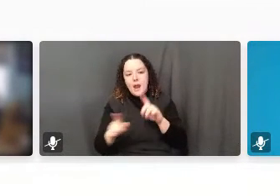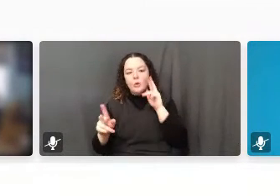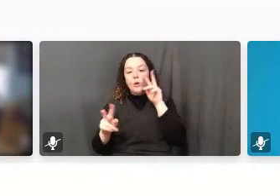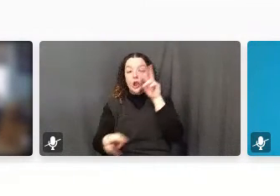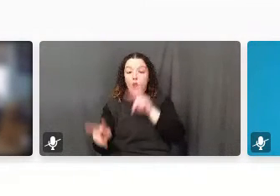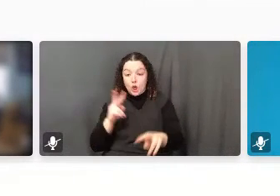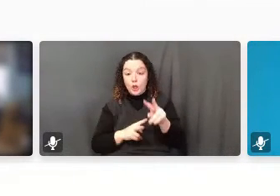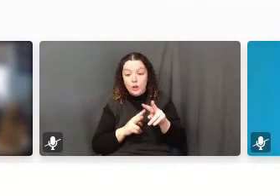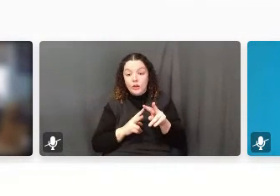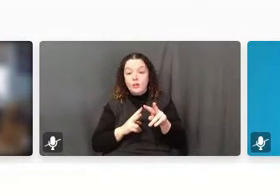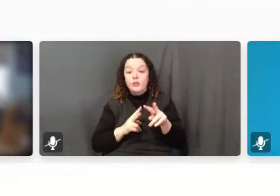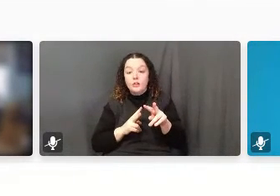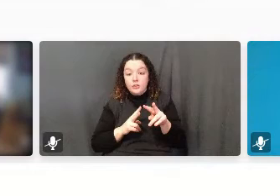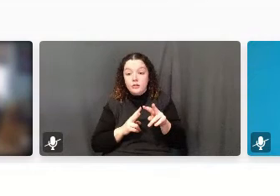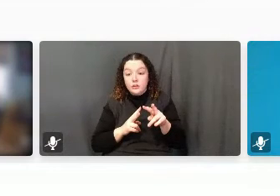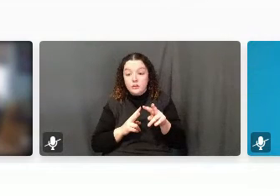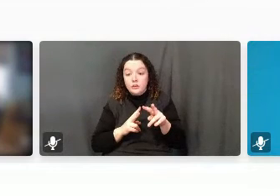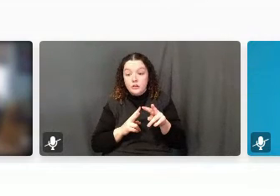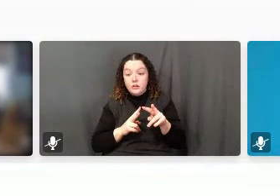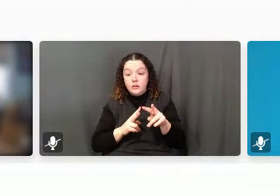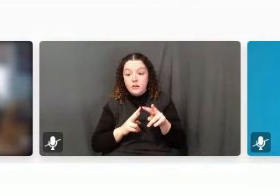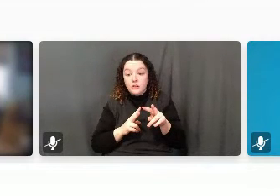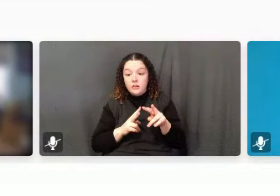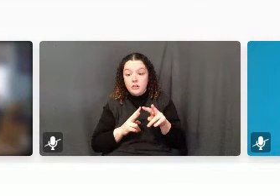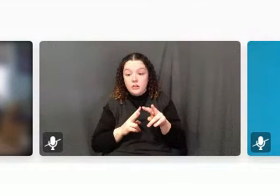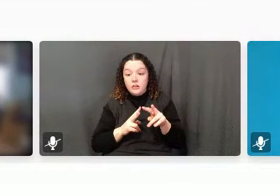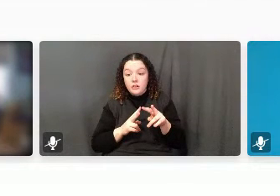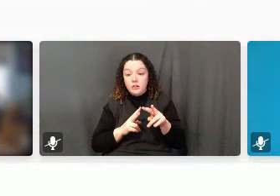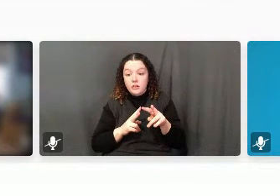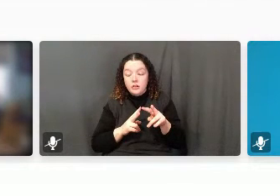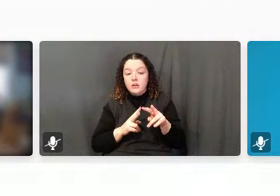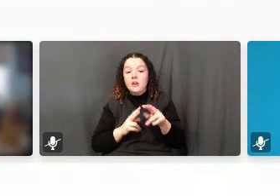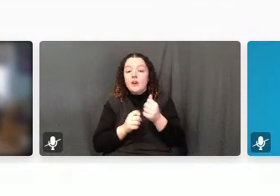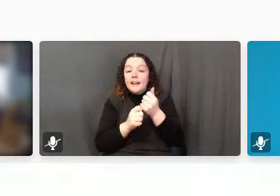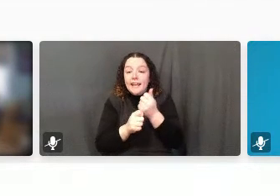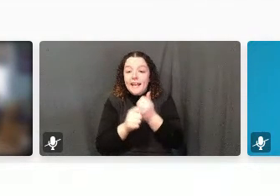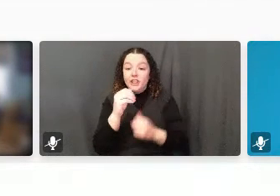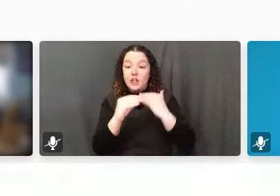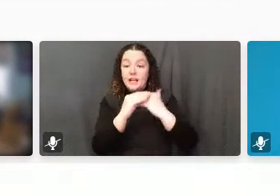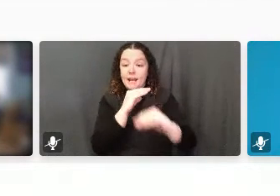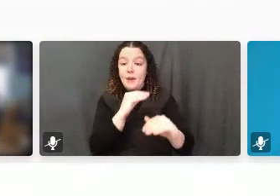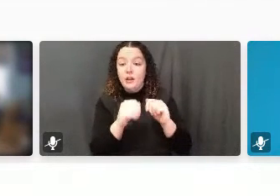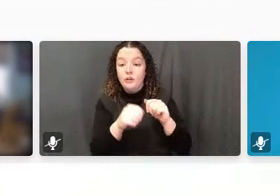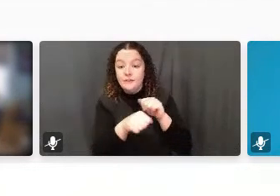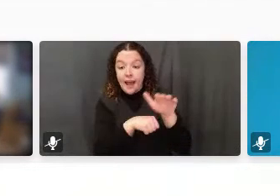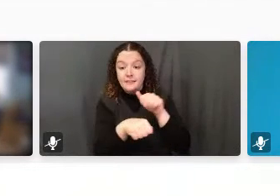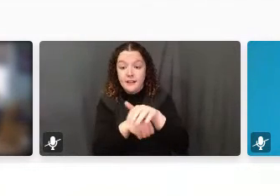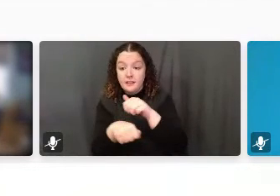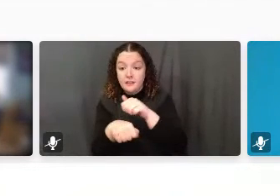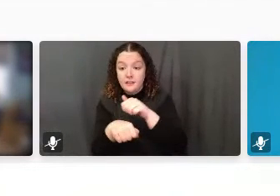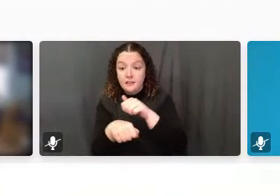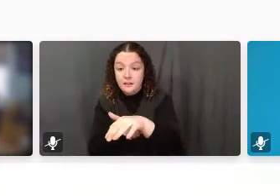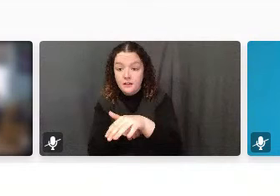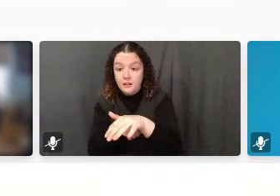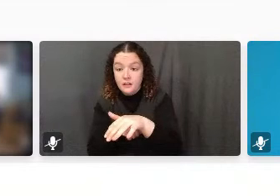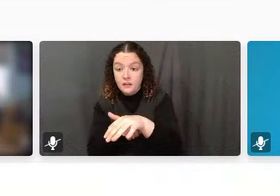the individual engagement for each individual email you send out. So how many messages were delivered, what was the open